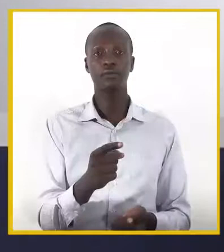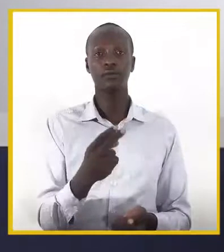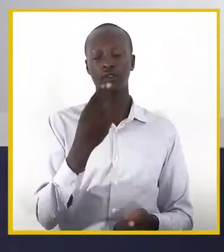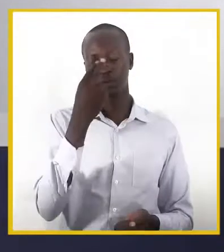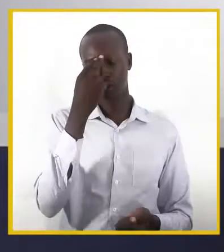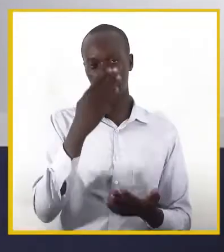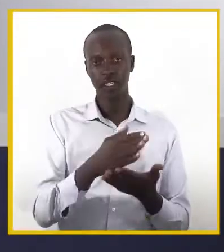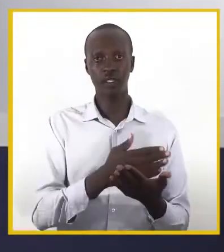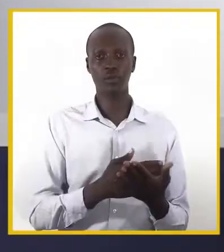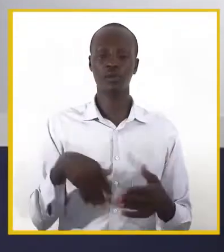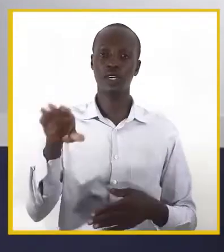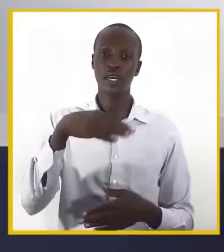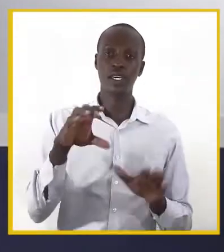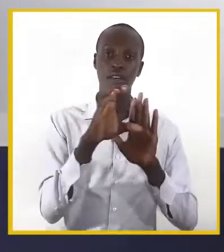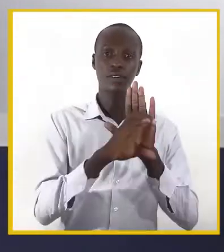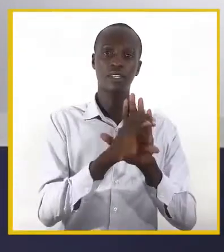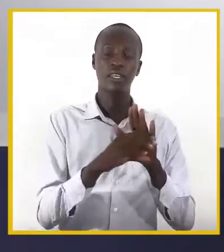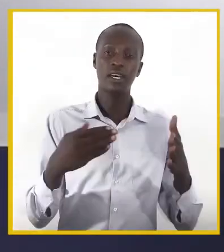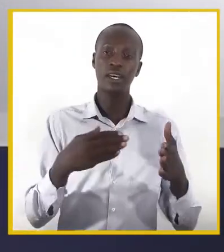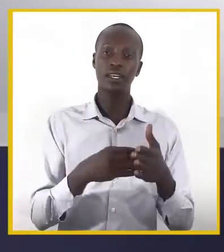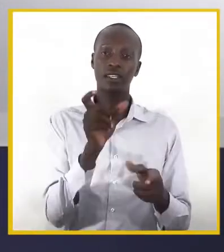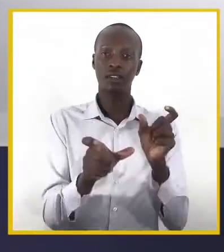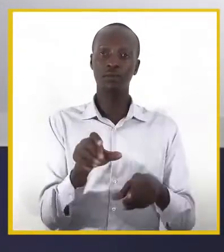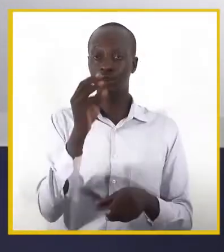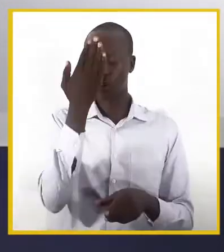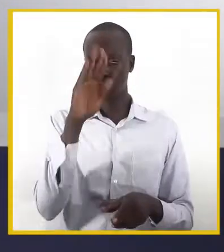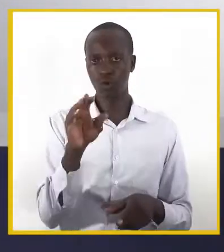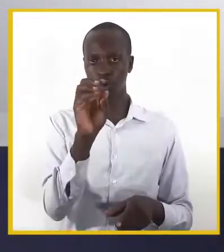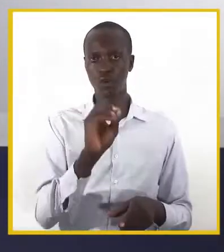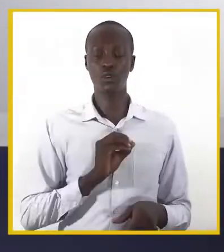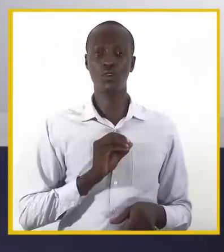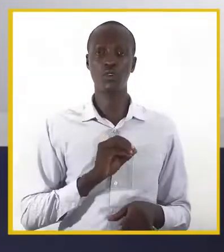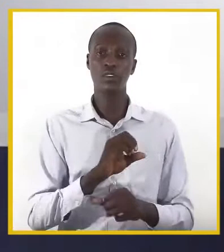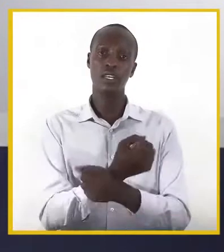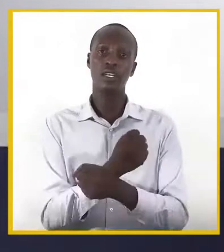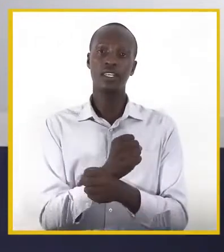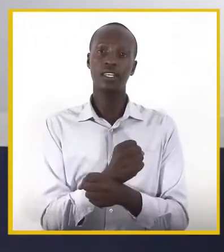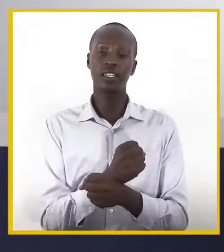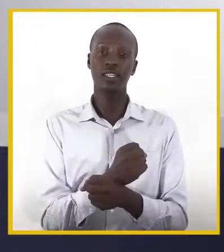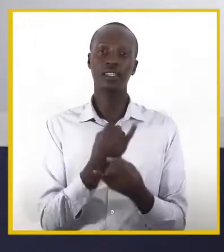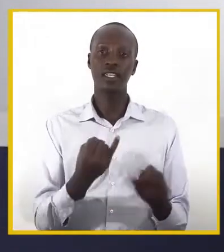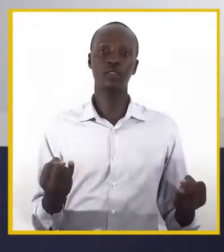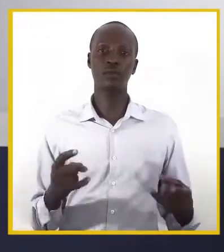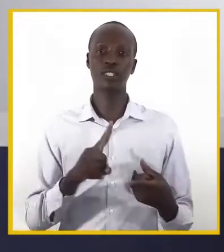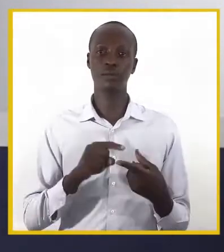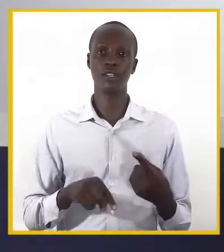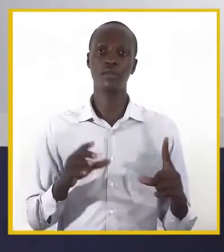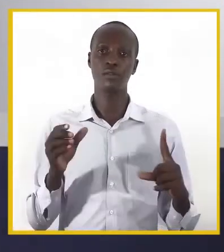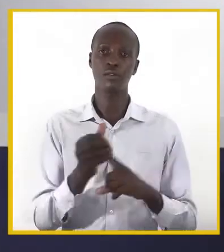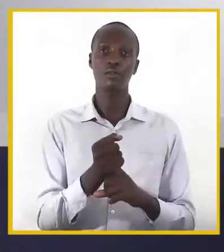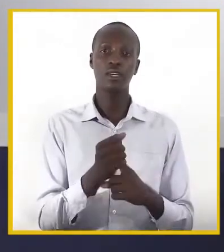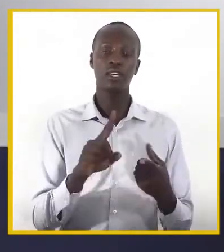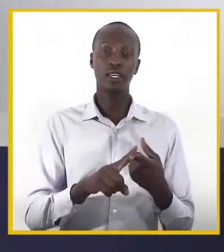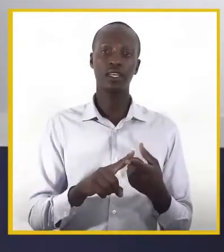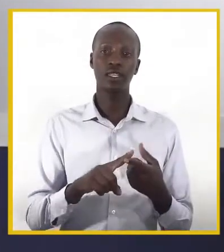Police operations across the country against illegal possession of dangerous weapons have so far been successful. In Kwekwe,